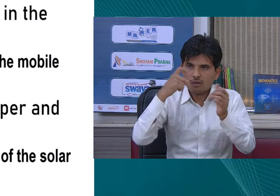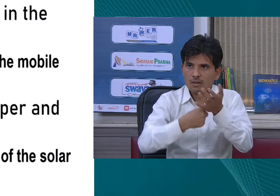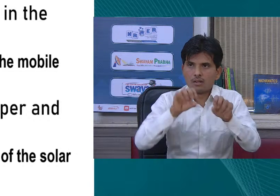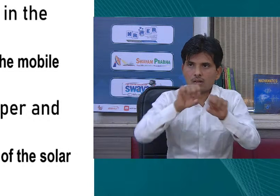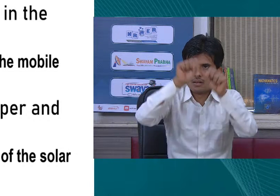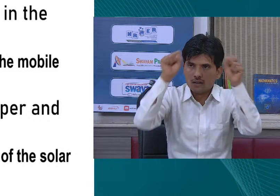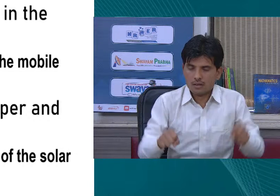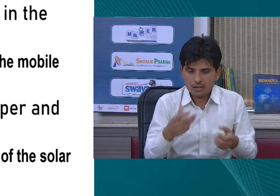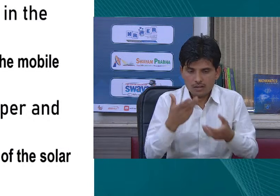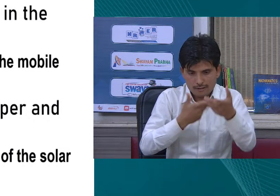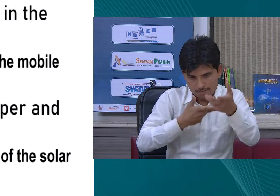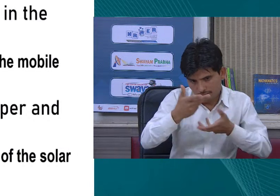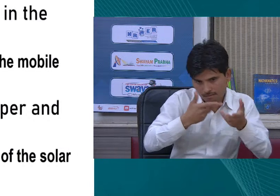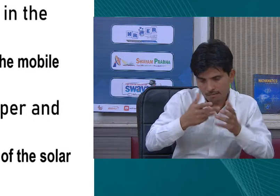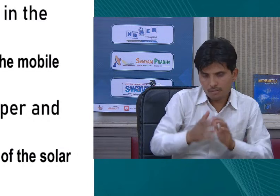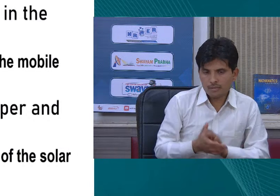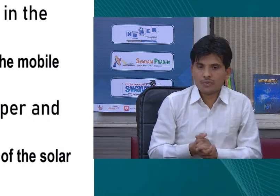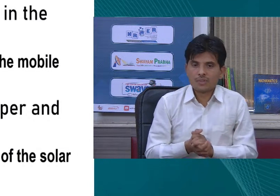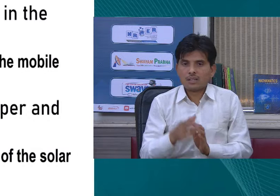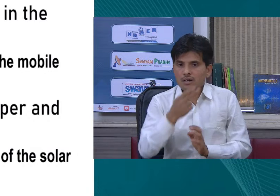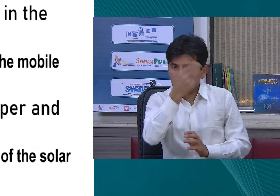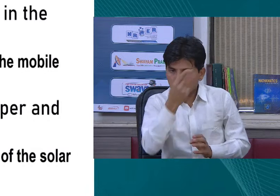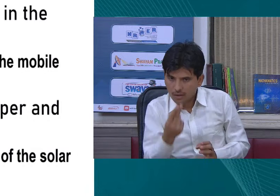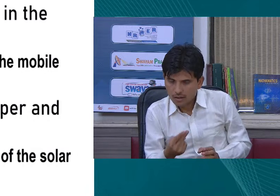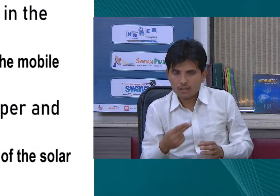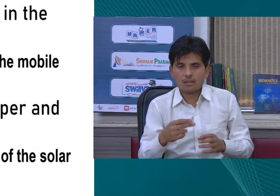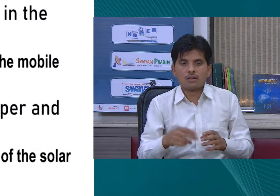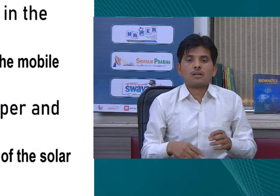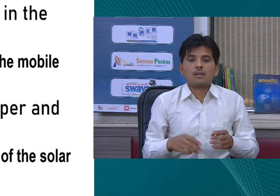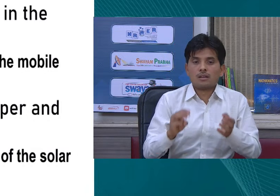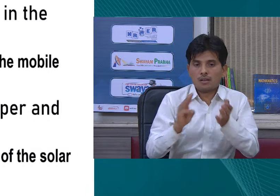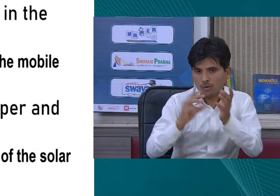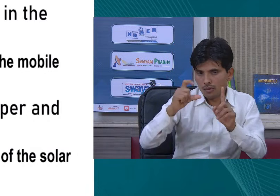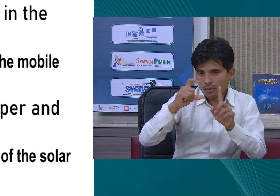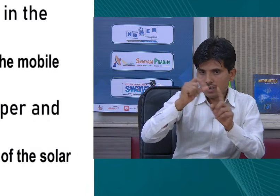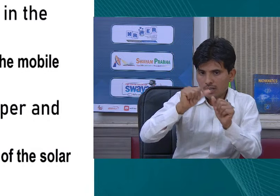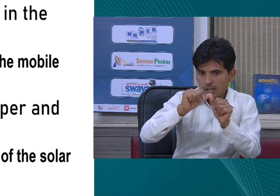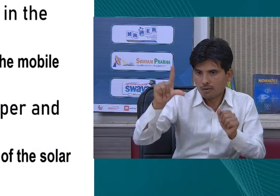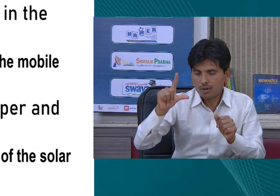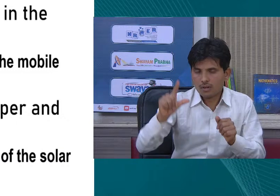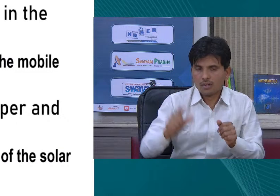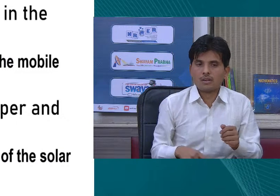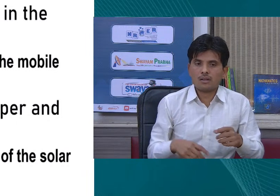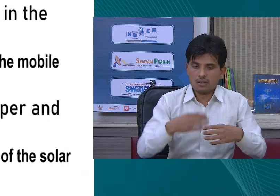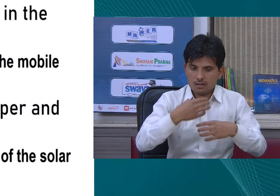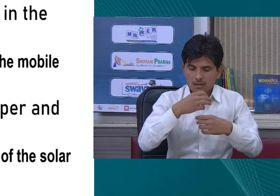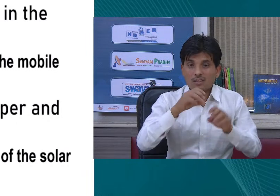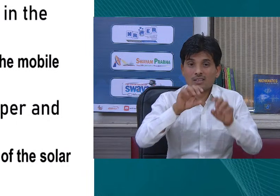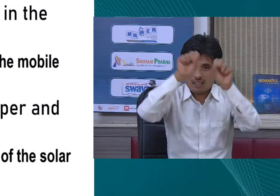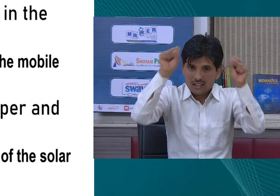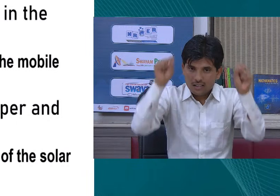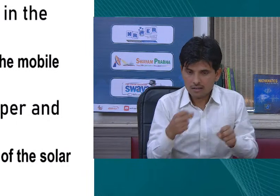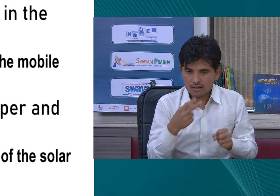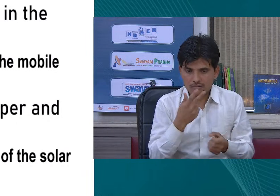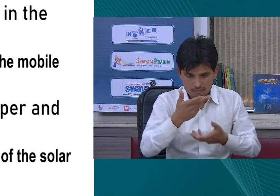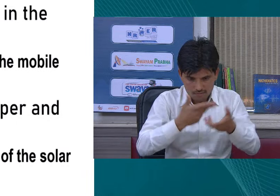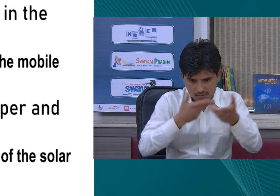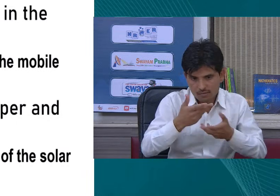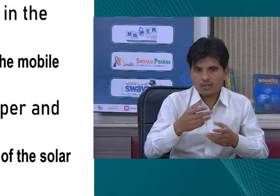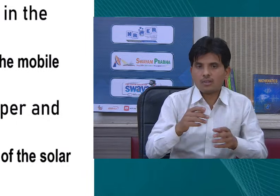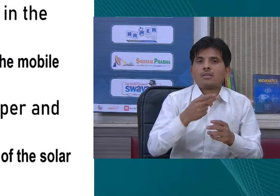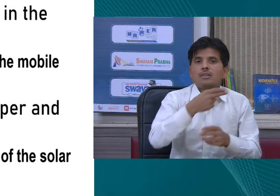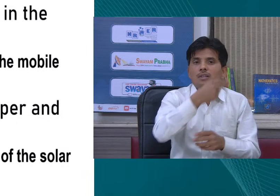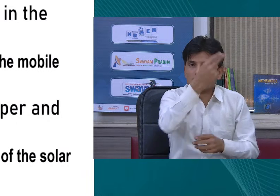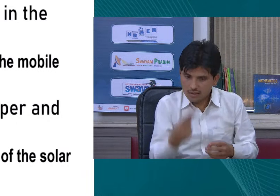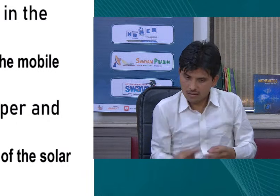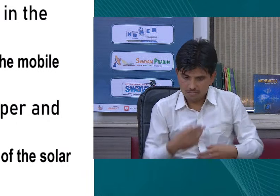were discussing. Instead of drawing, they can make a model of the solar system. They can even make a tactile diagram of the solar